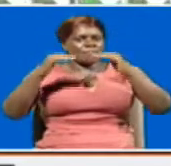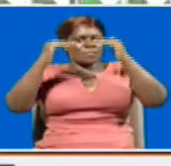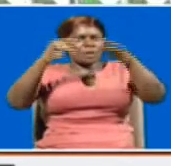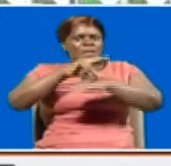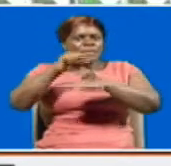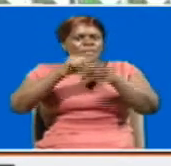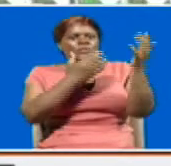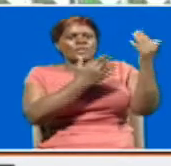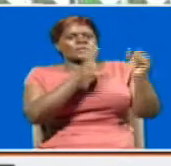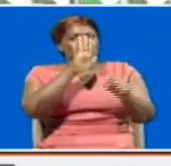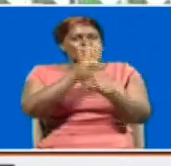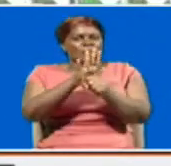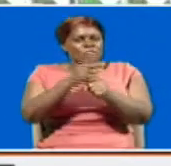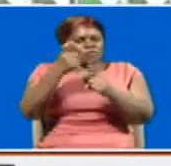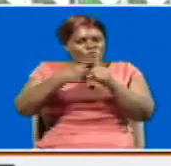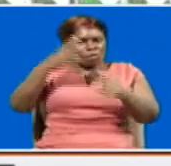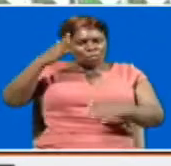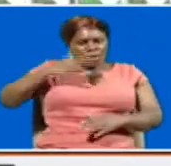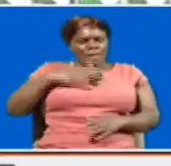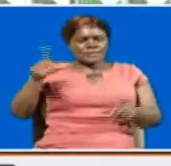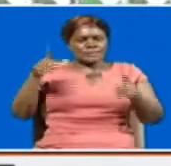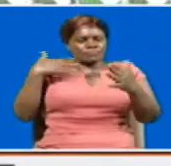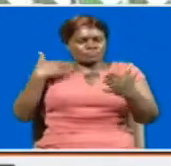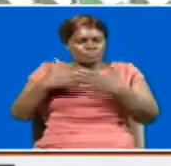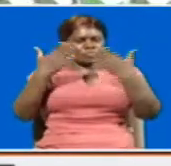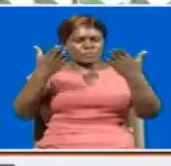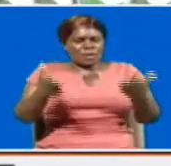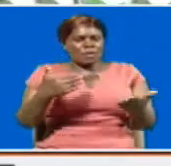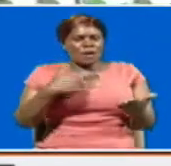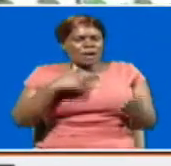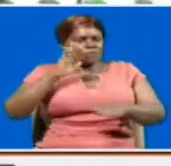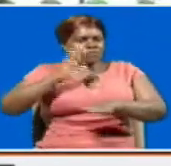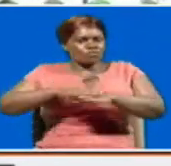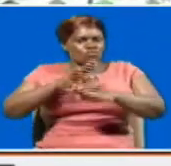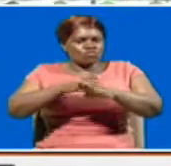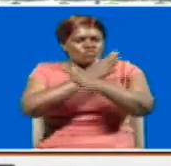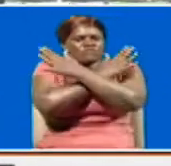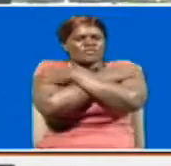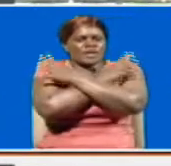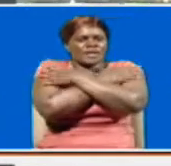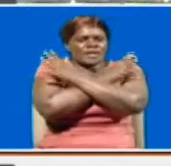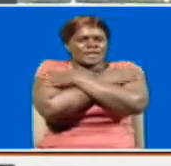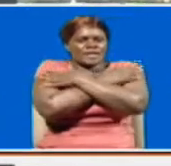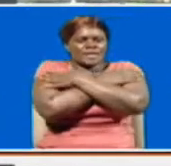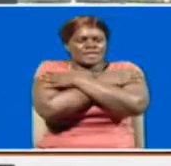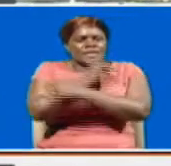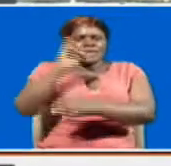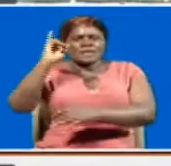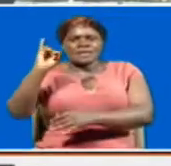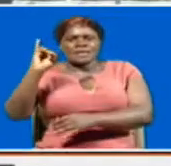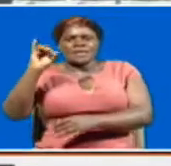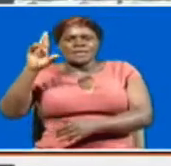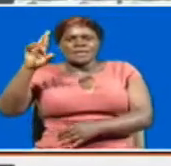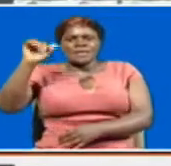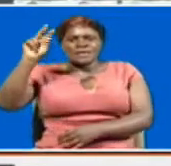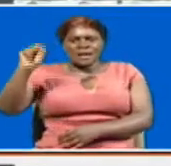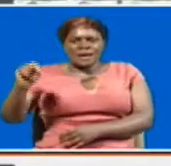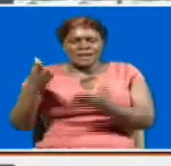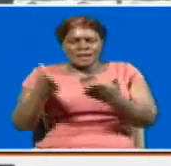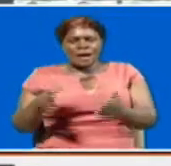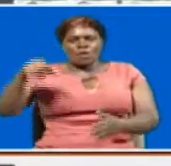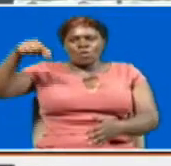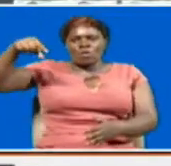the nation is expecting a lot from us, and so far tumekuwa na good friendly matches ukiona Iran, na now we are going to play